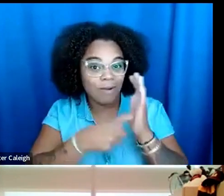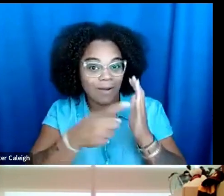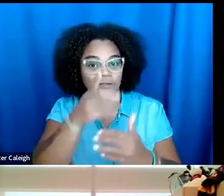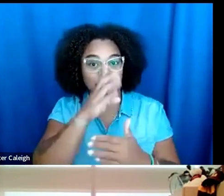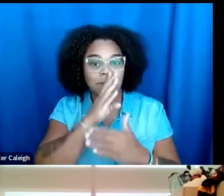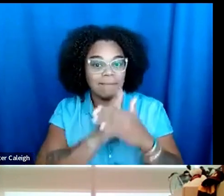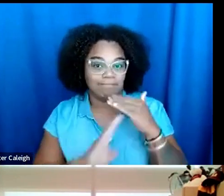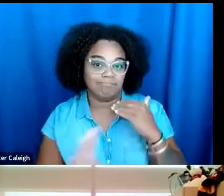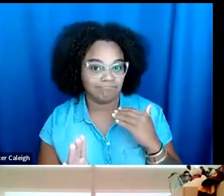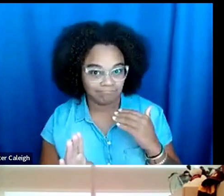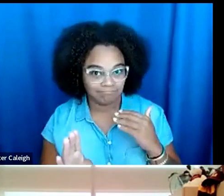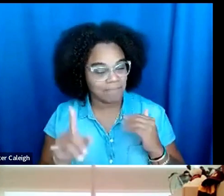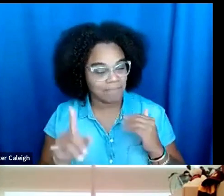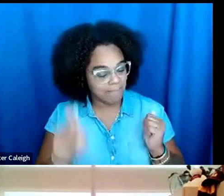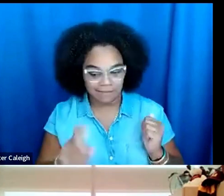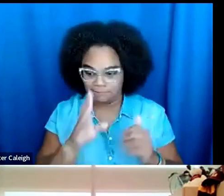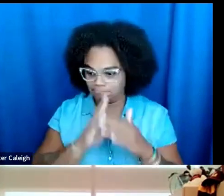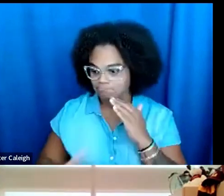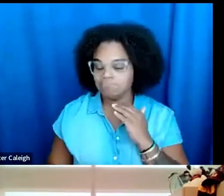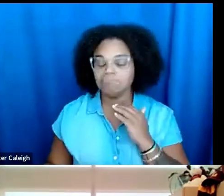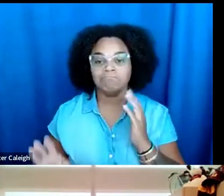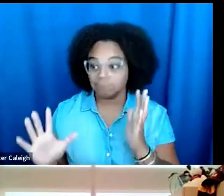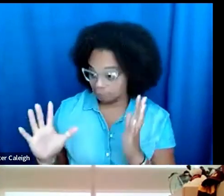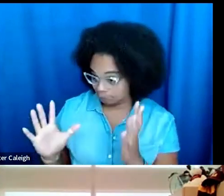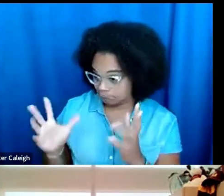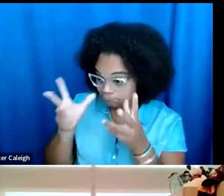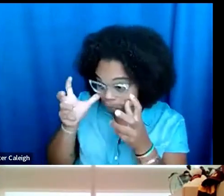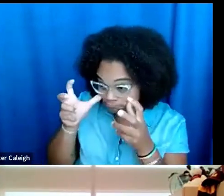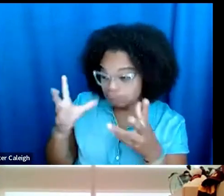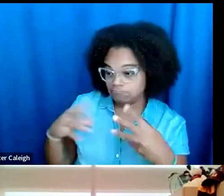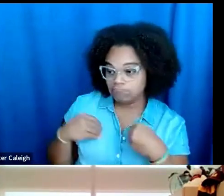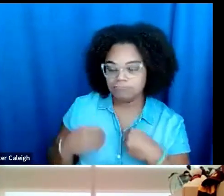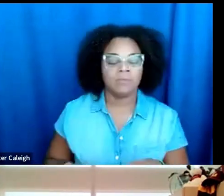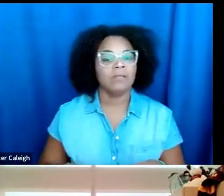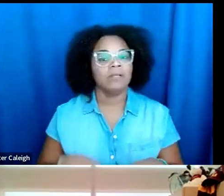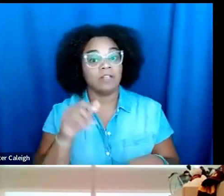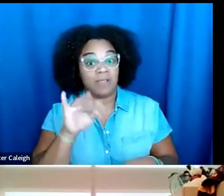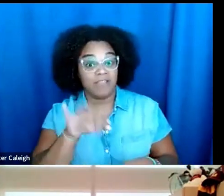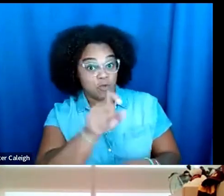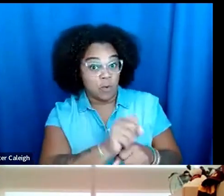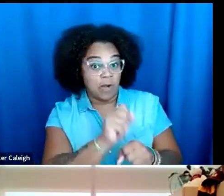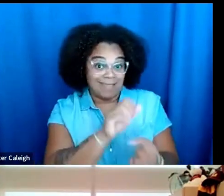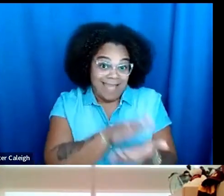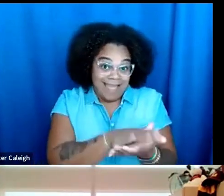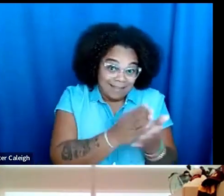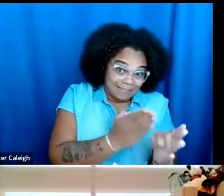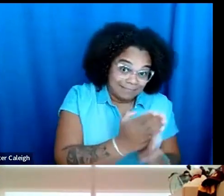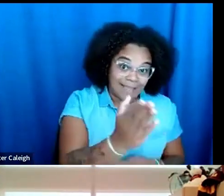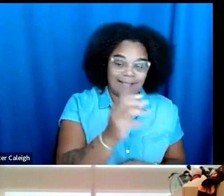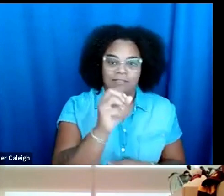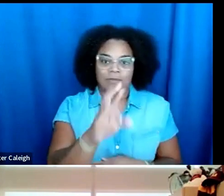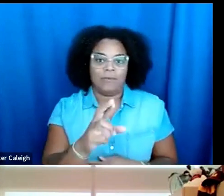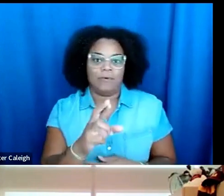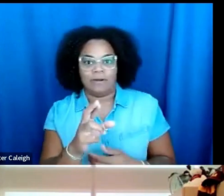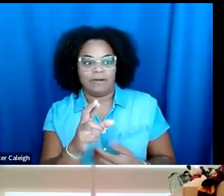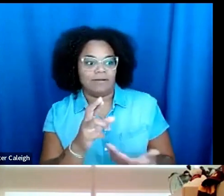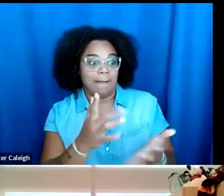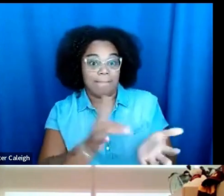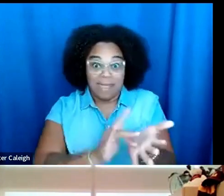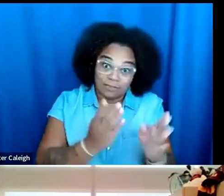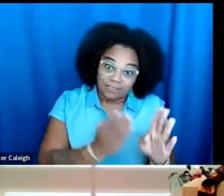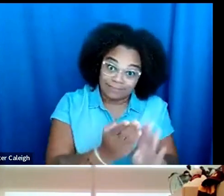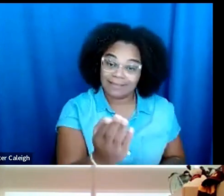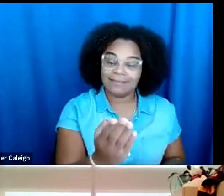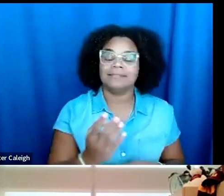away as for those who are in the academic space or maybe in the medical space, to realize the humility